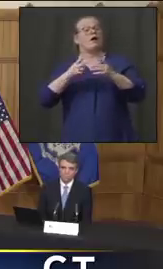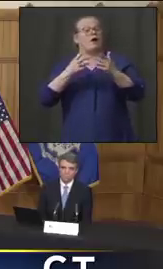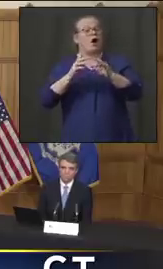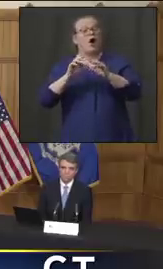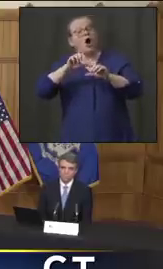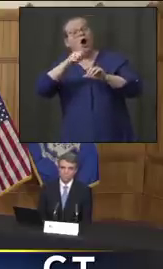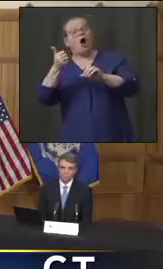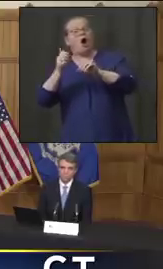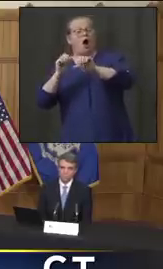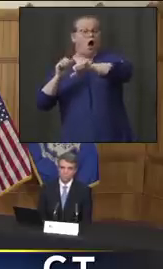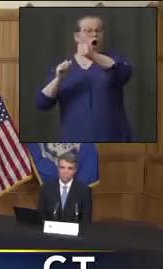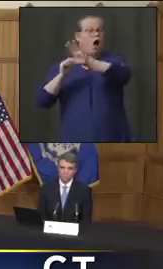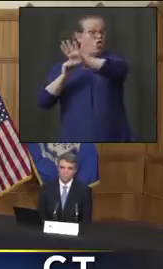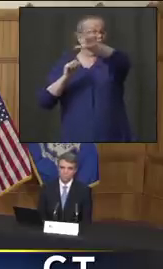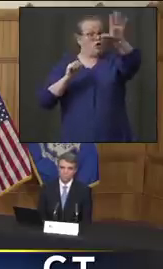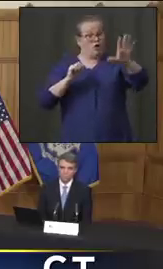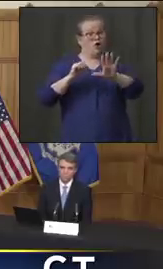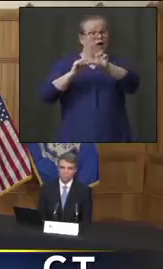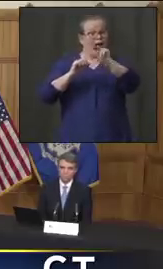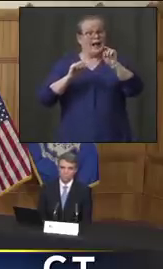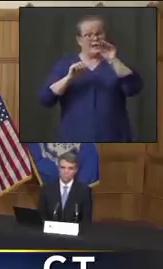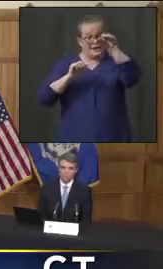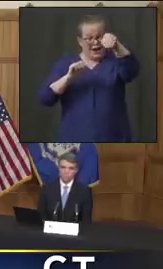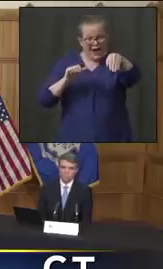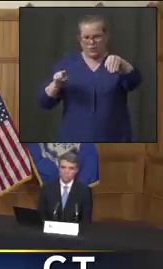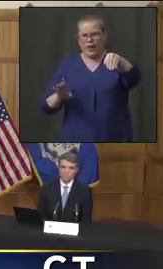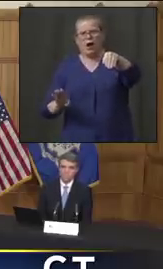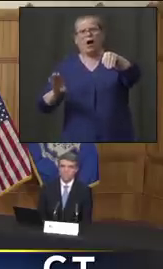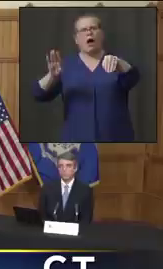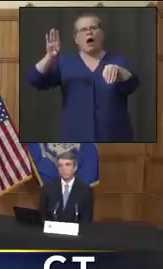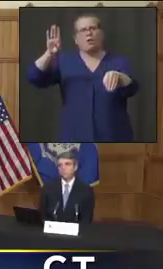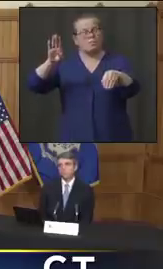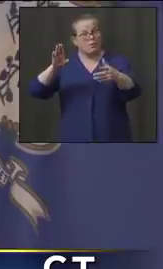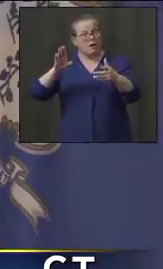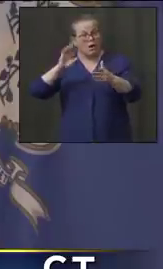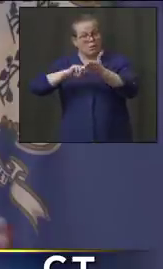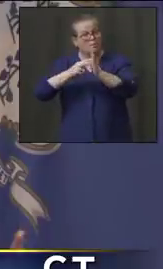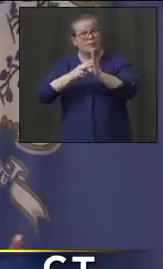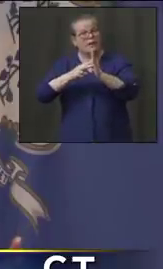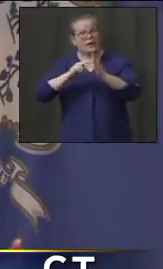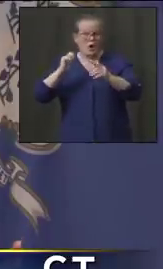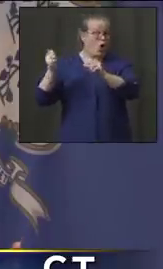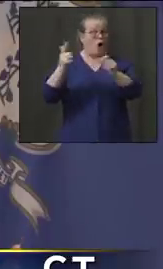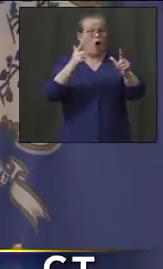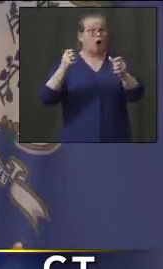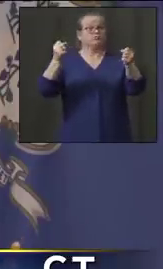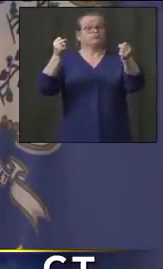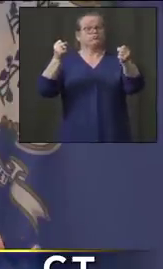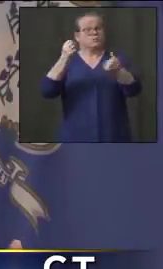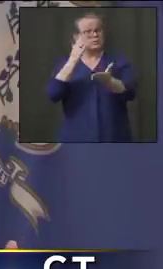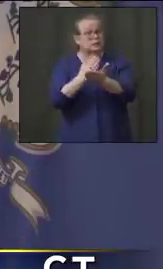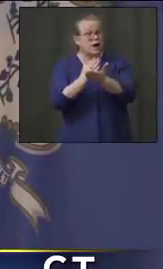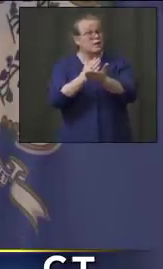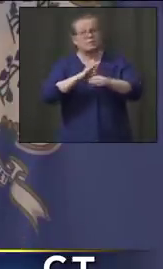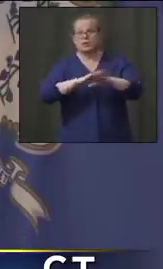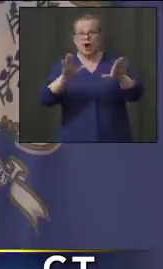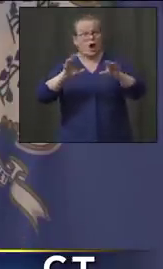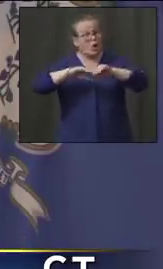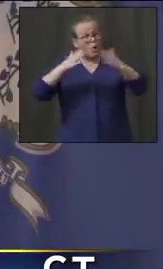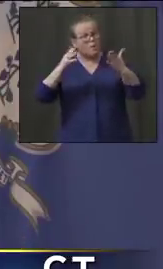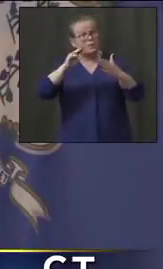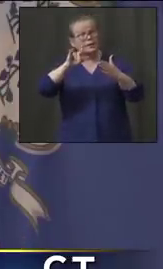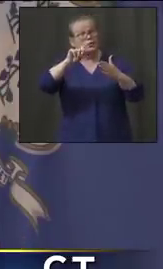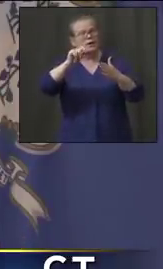reopen on the 20th? Just how firm is this? I'll start with that, Sue. Right now, I look at overall hospitalization